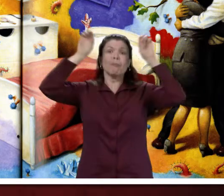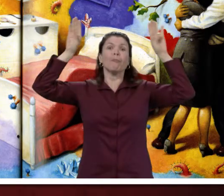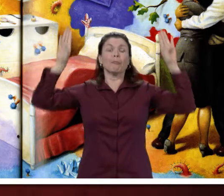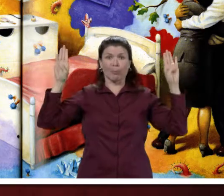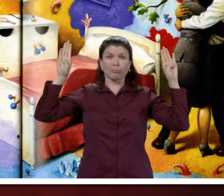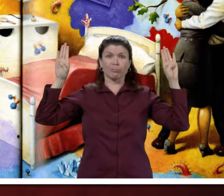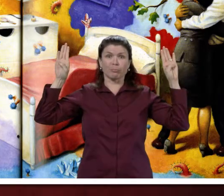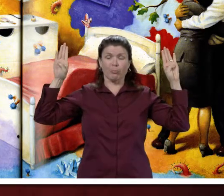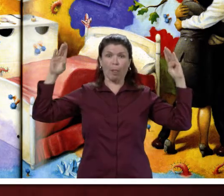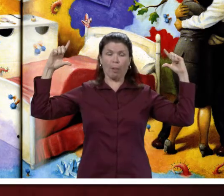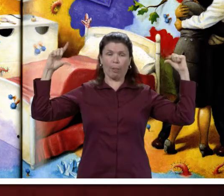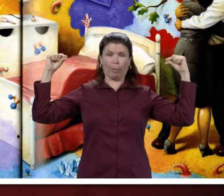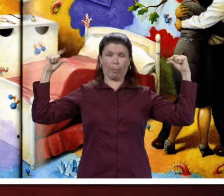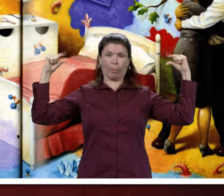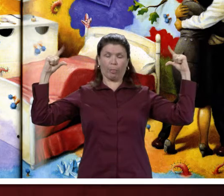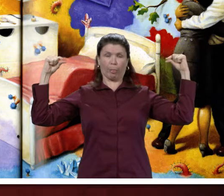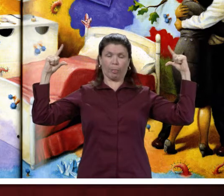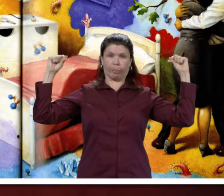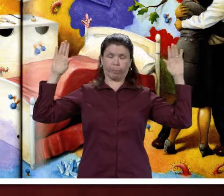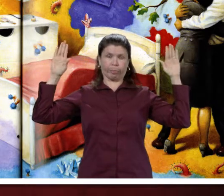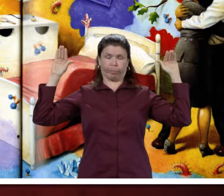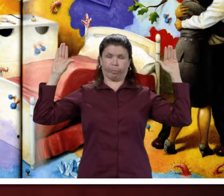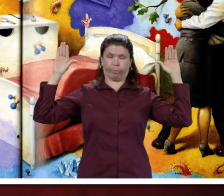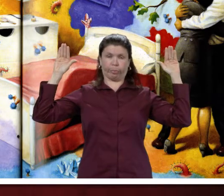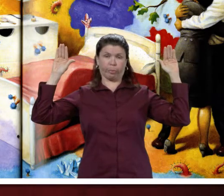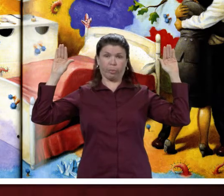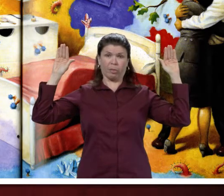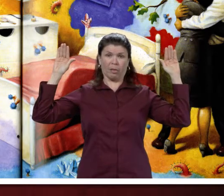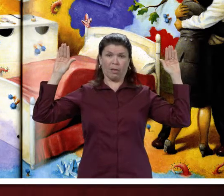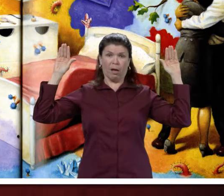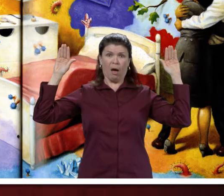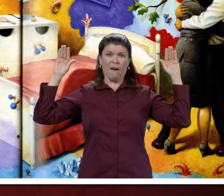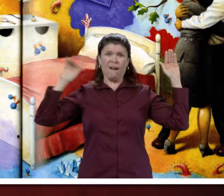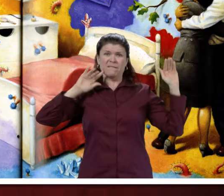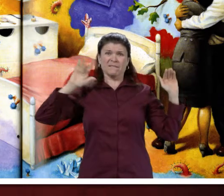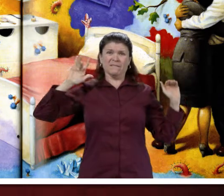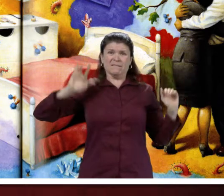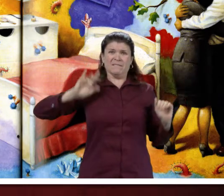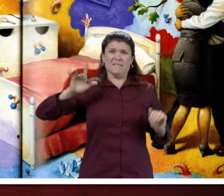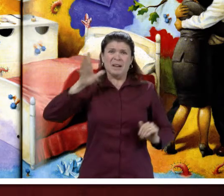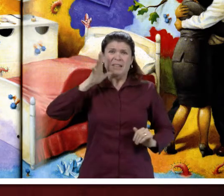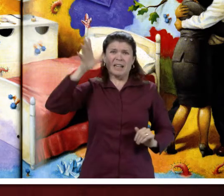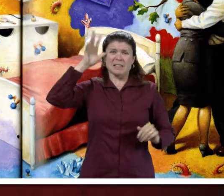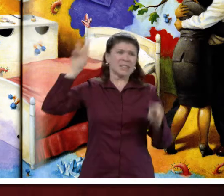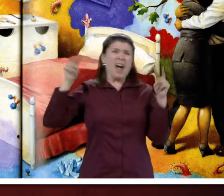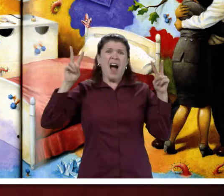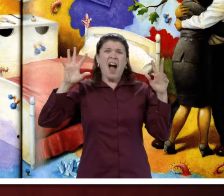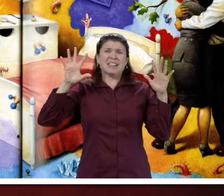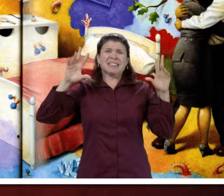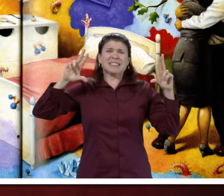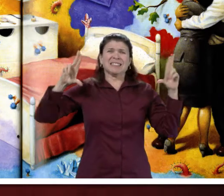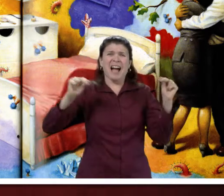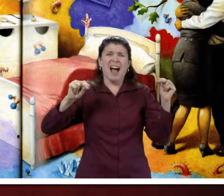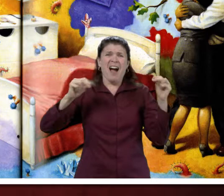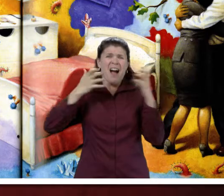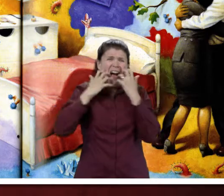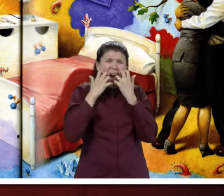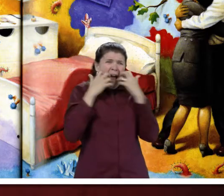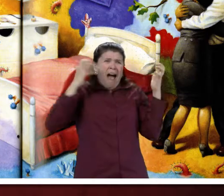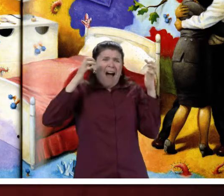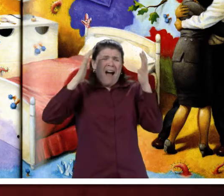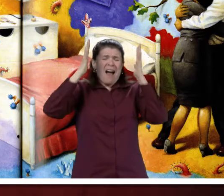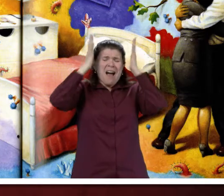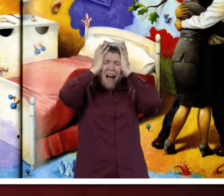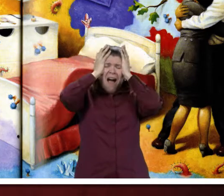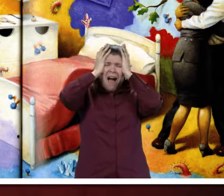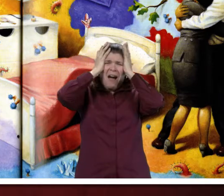the house. "What are we going to do?" cried Mrs. Cream. "It just keeps getting worse and worse."